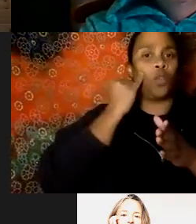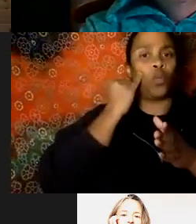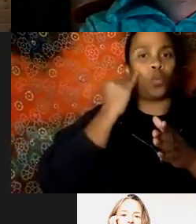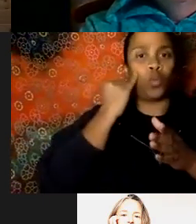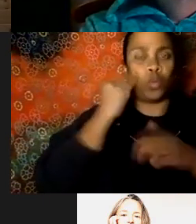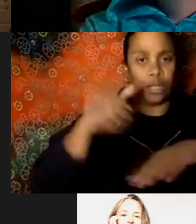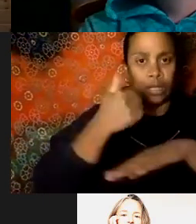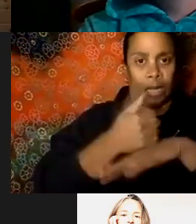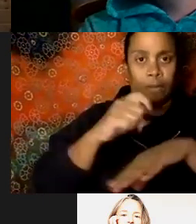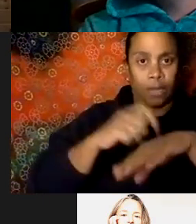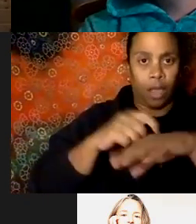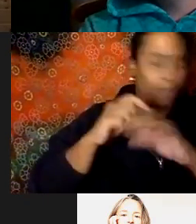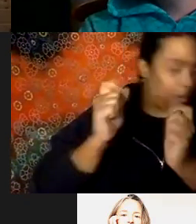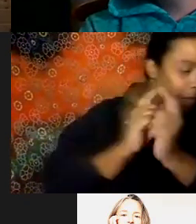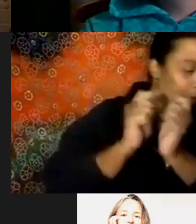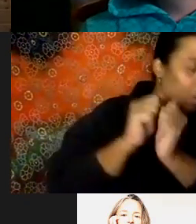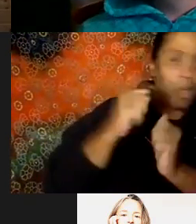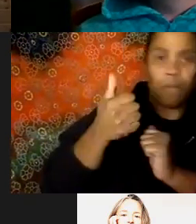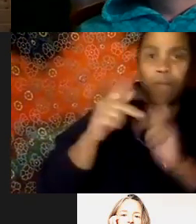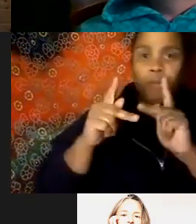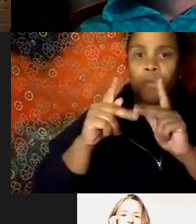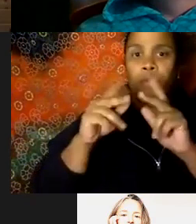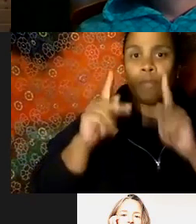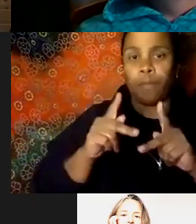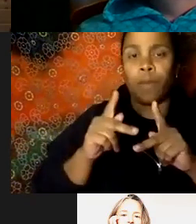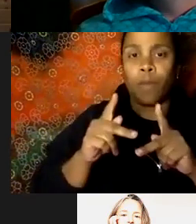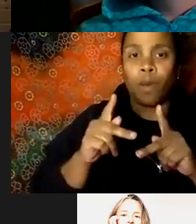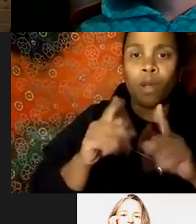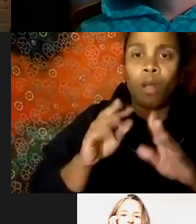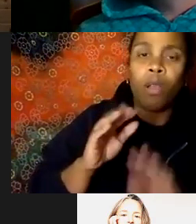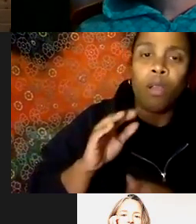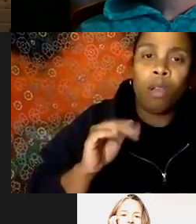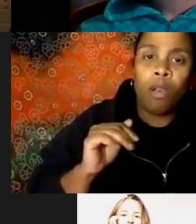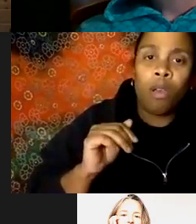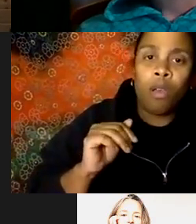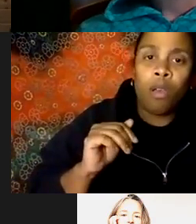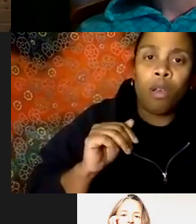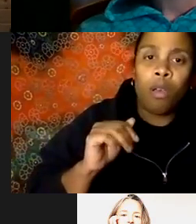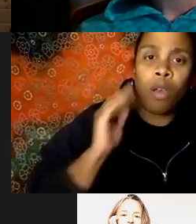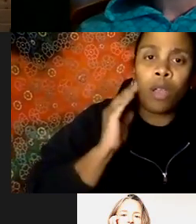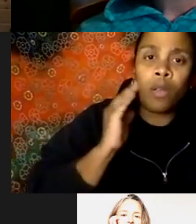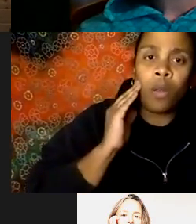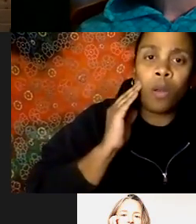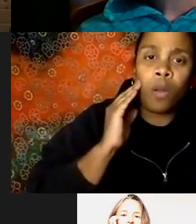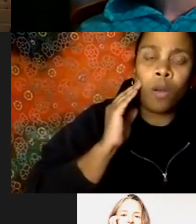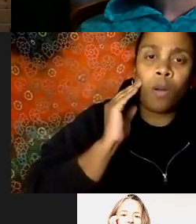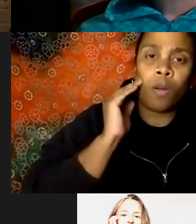well. So I know I've got them from Susy and